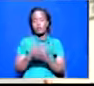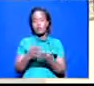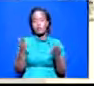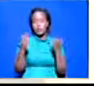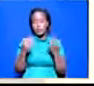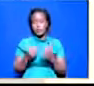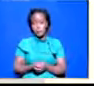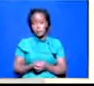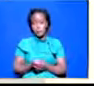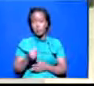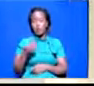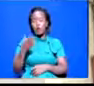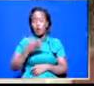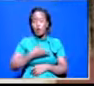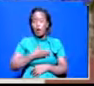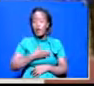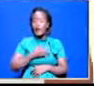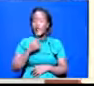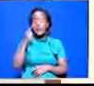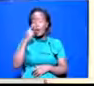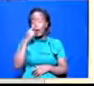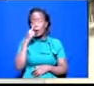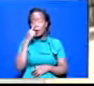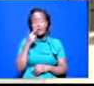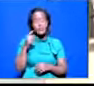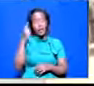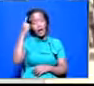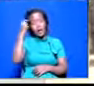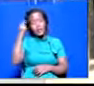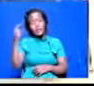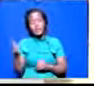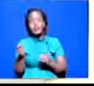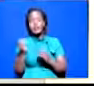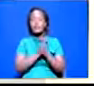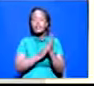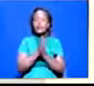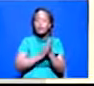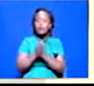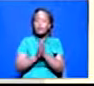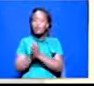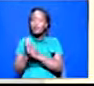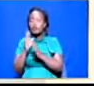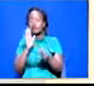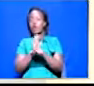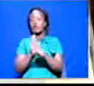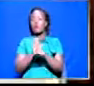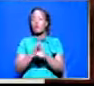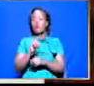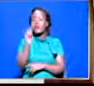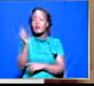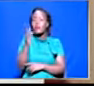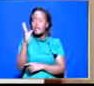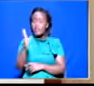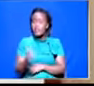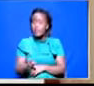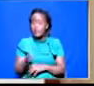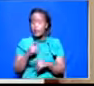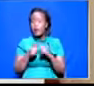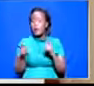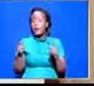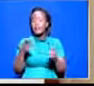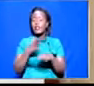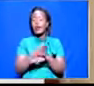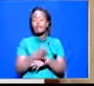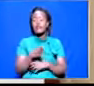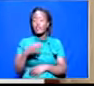Owning a home remains a pipe dream for many Kenyans. But following the amendment to the Retirement Benefits Mortgage